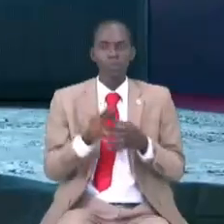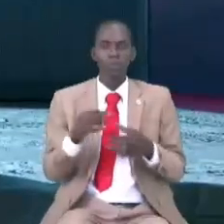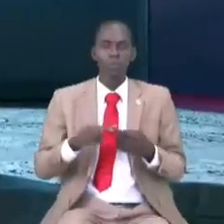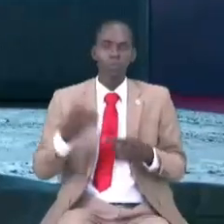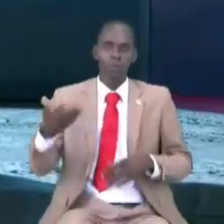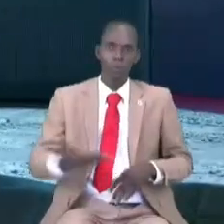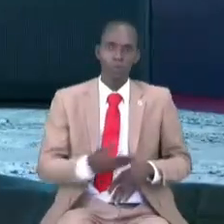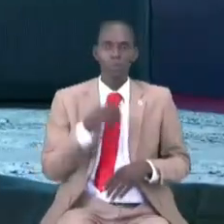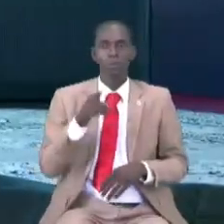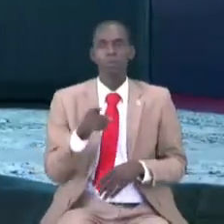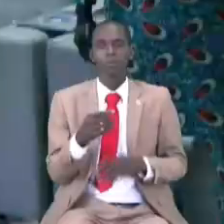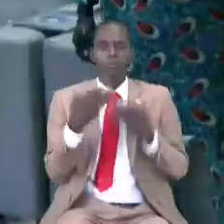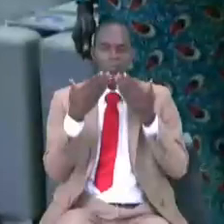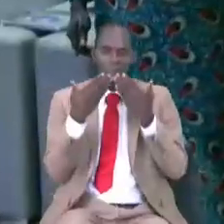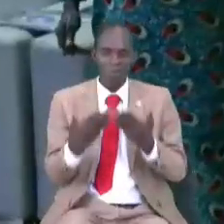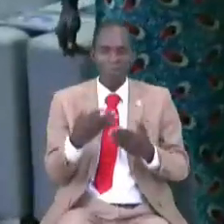Praise the Lord.